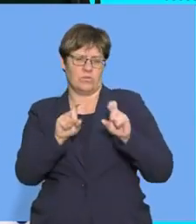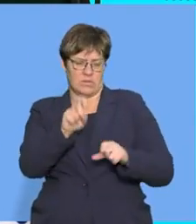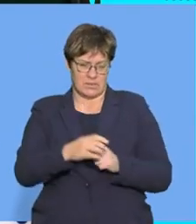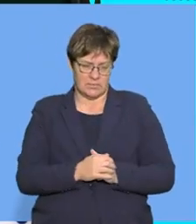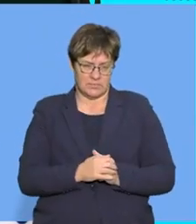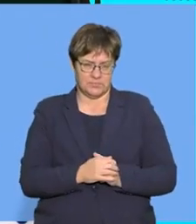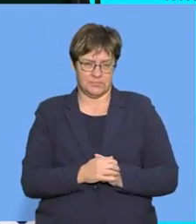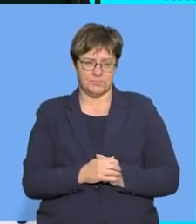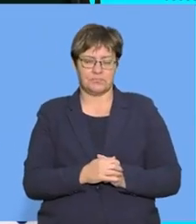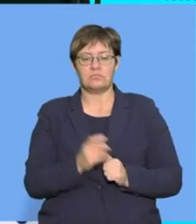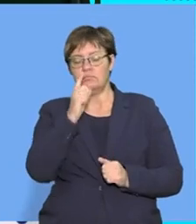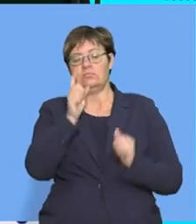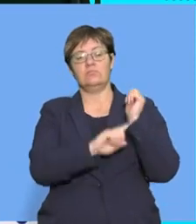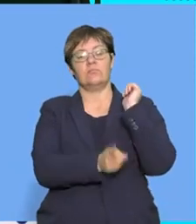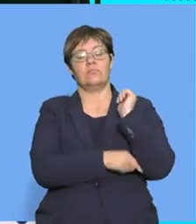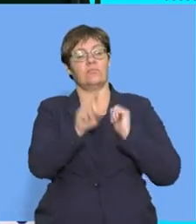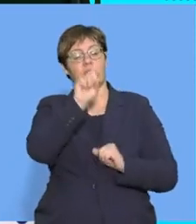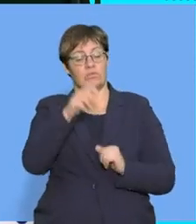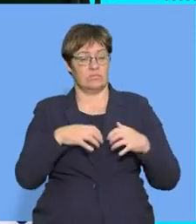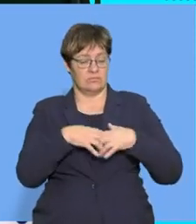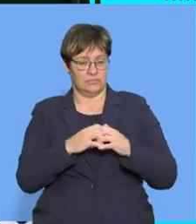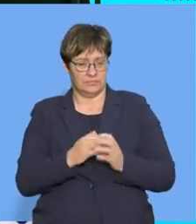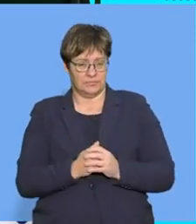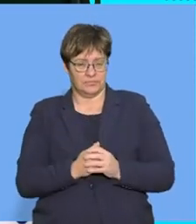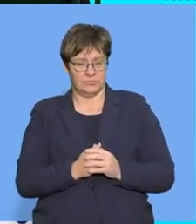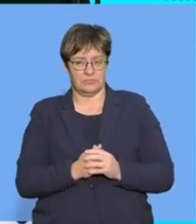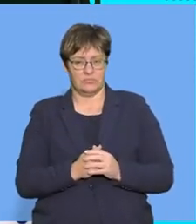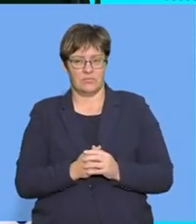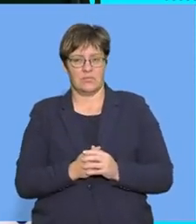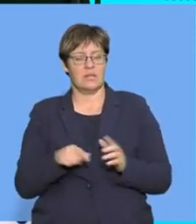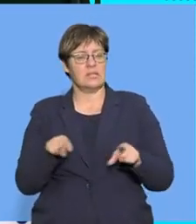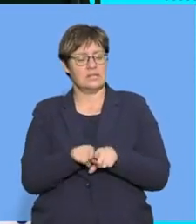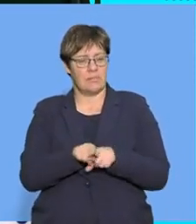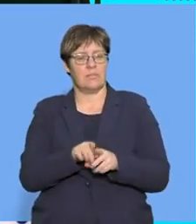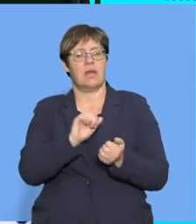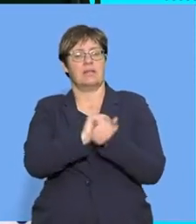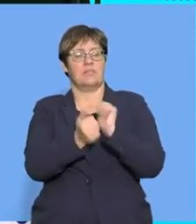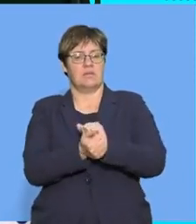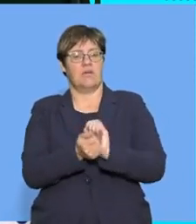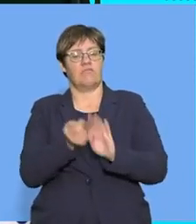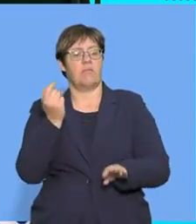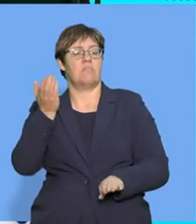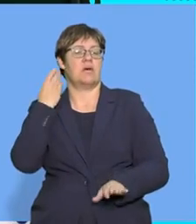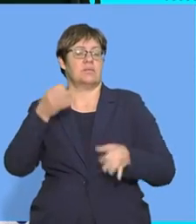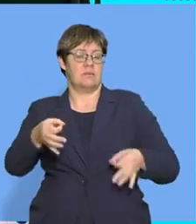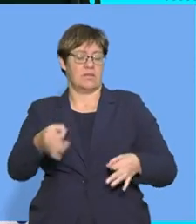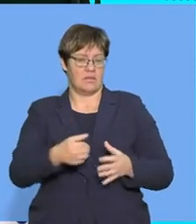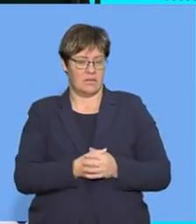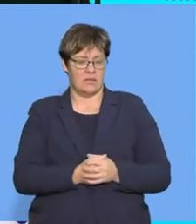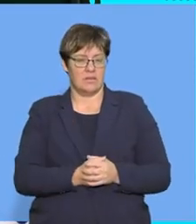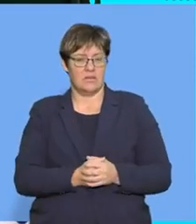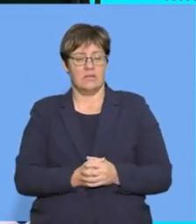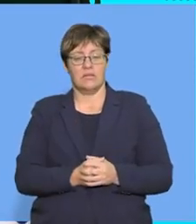look at the last question that we need to look at now. It's also a question that is adapted from the past papers. We're going to answer this